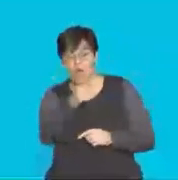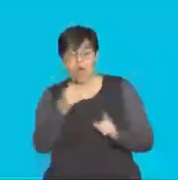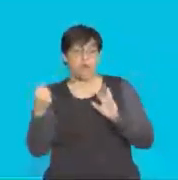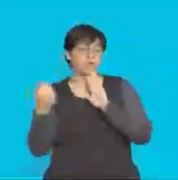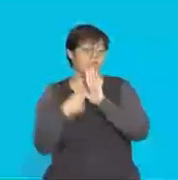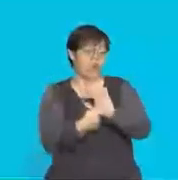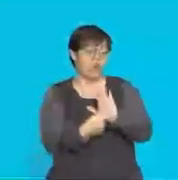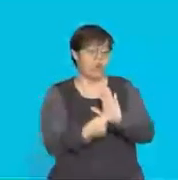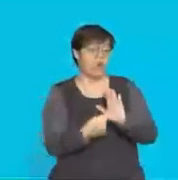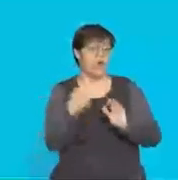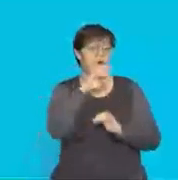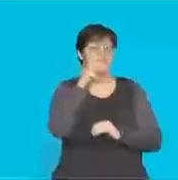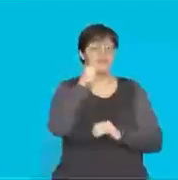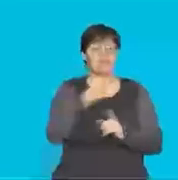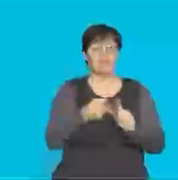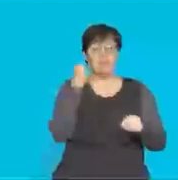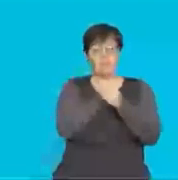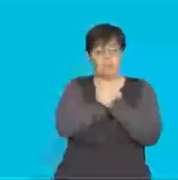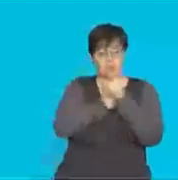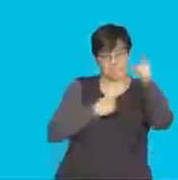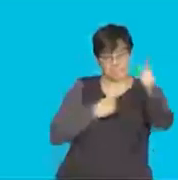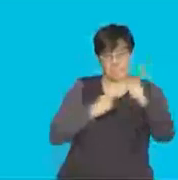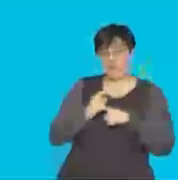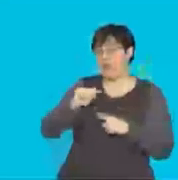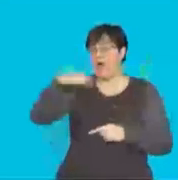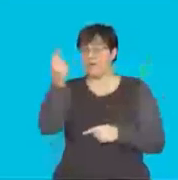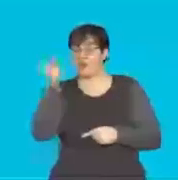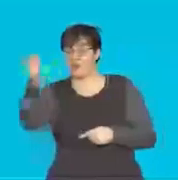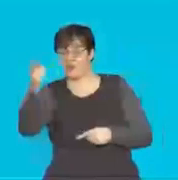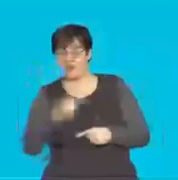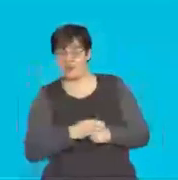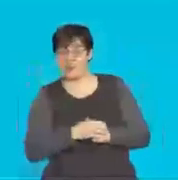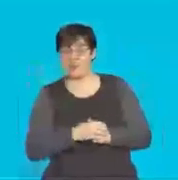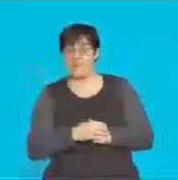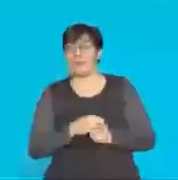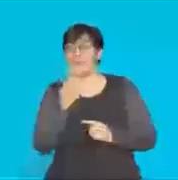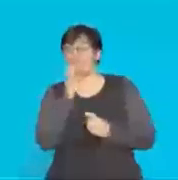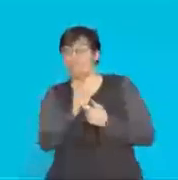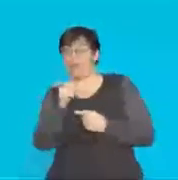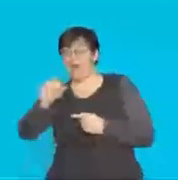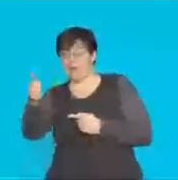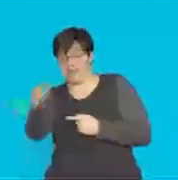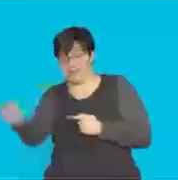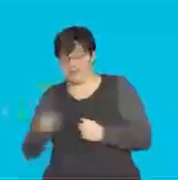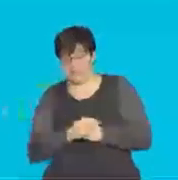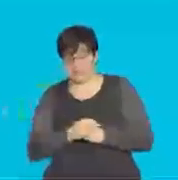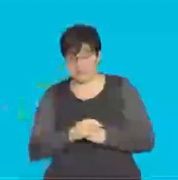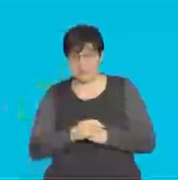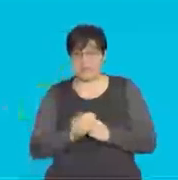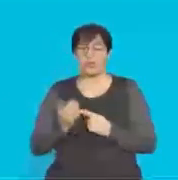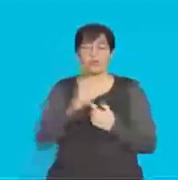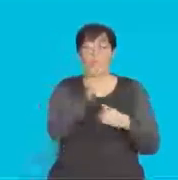the gametes from a parent here, and on the other row we indicate that. This is showing